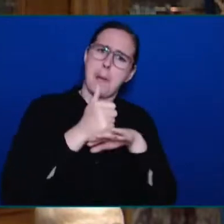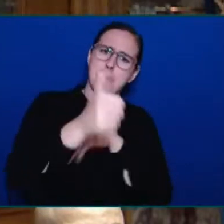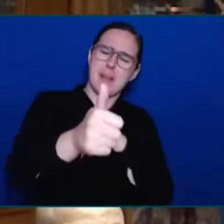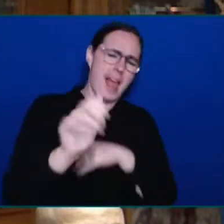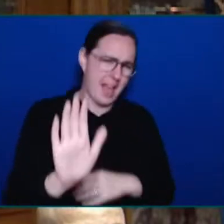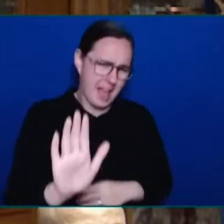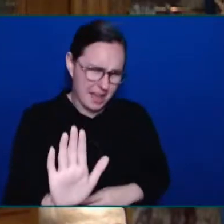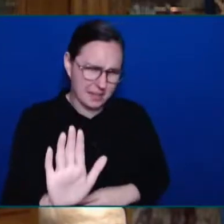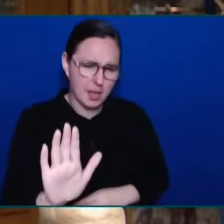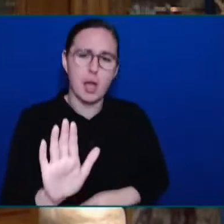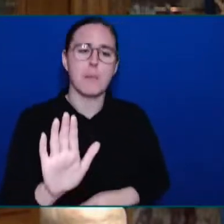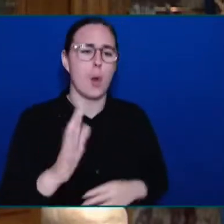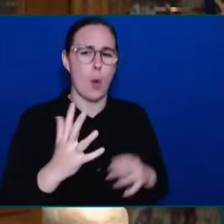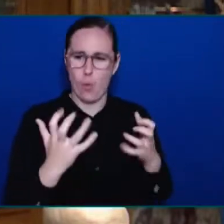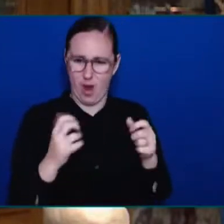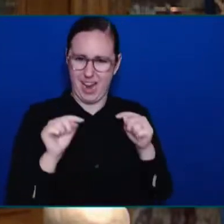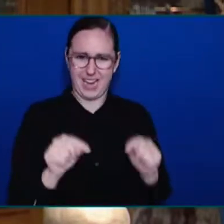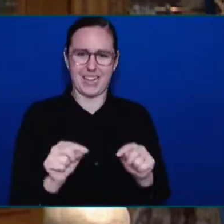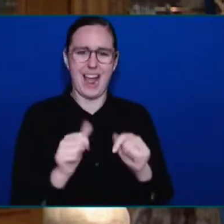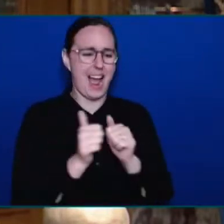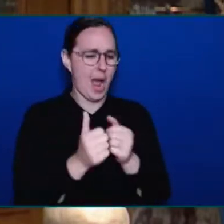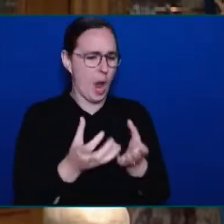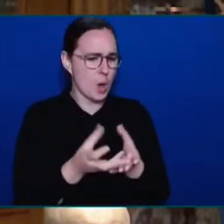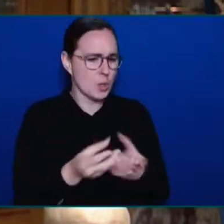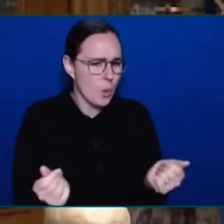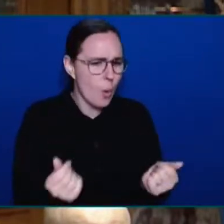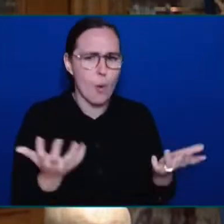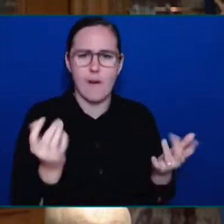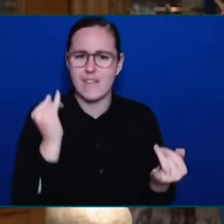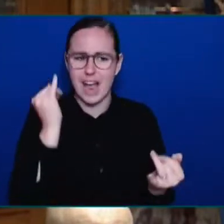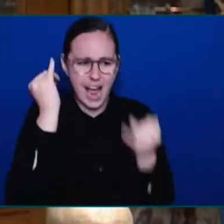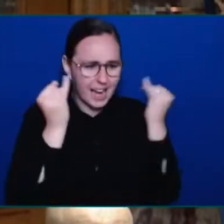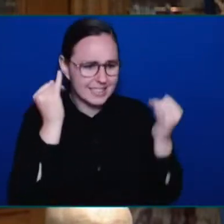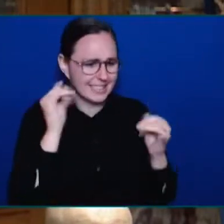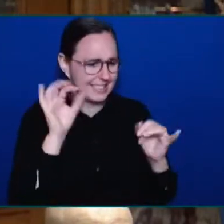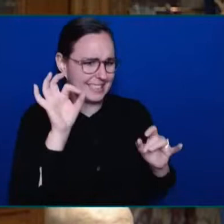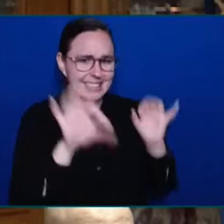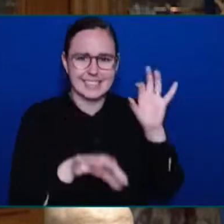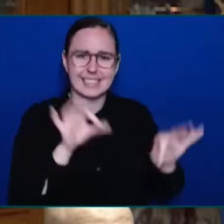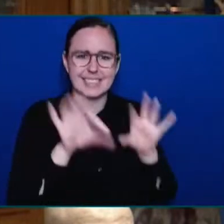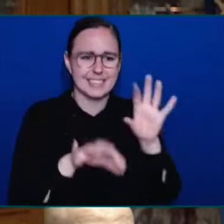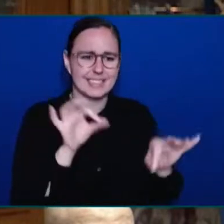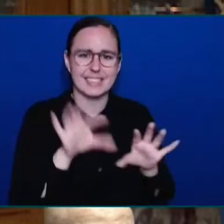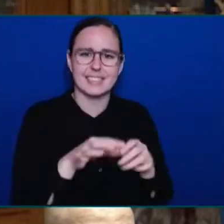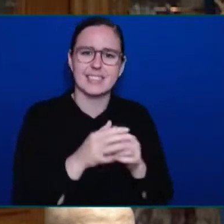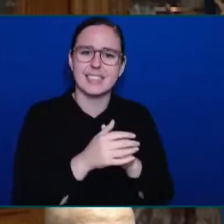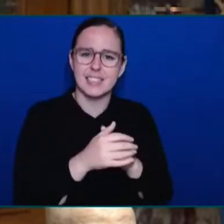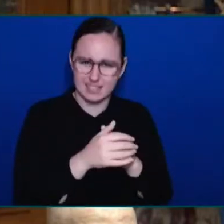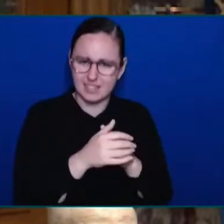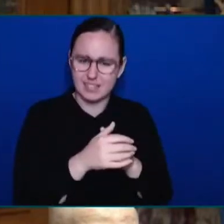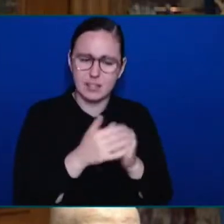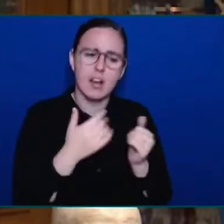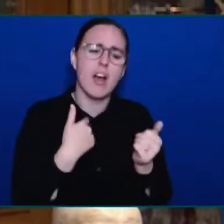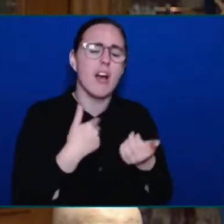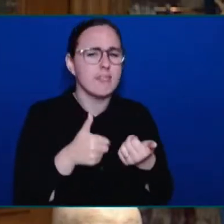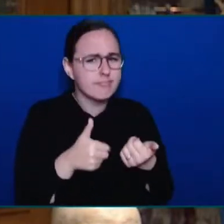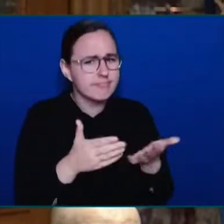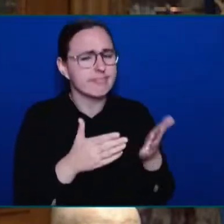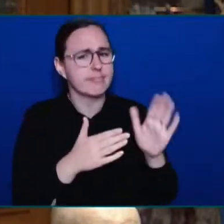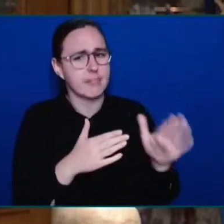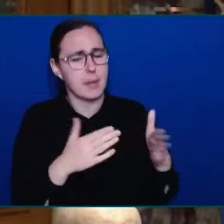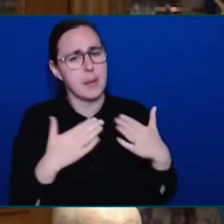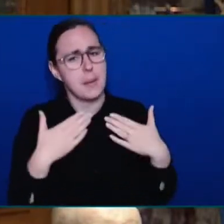My question, Honourable Speaker, is to the Minister of Health. Here the Minister, I think, taking